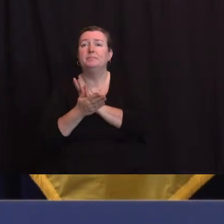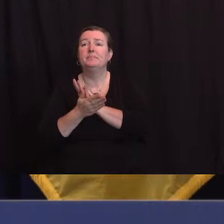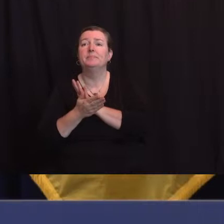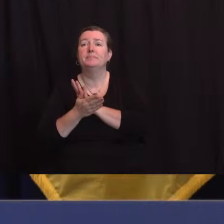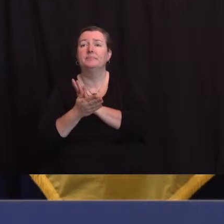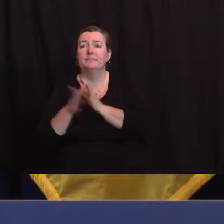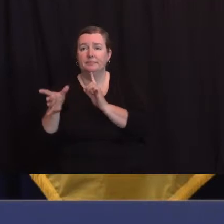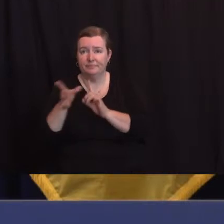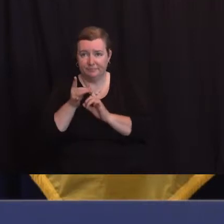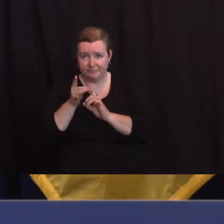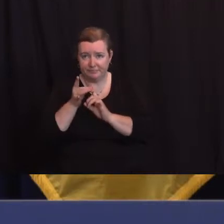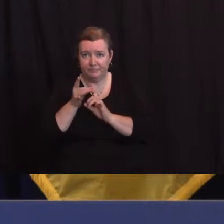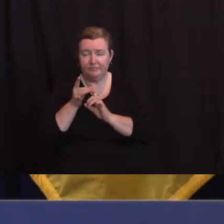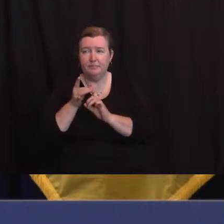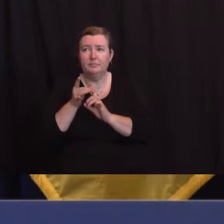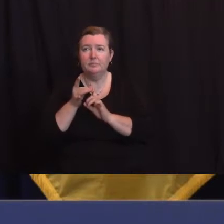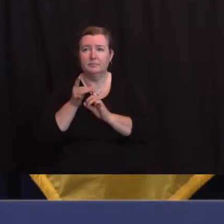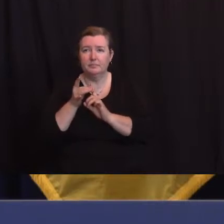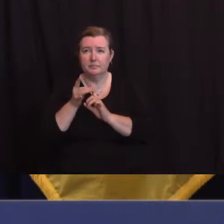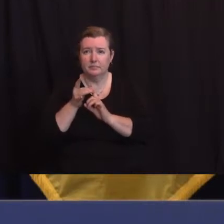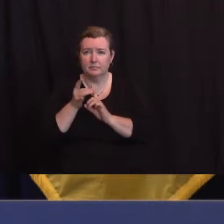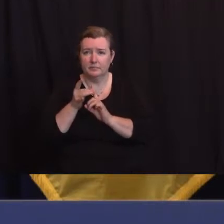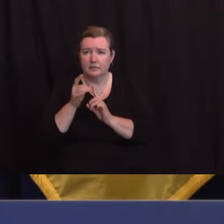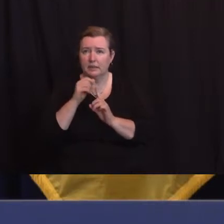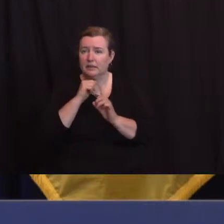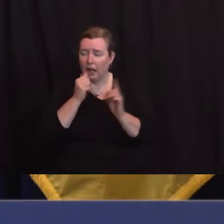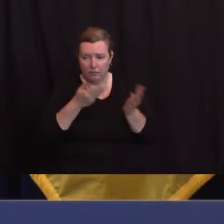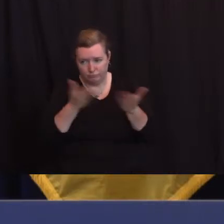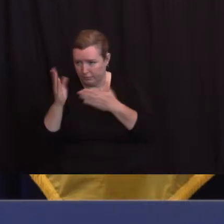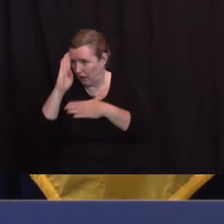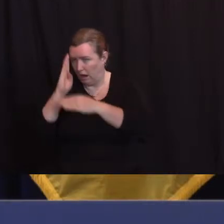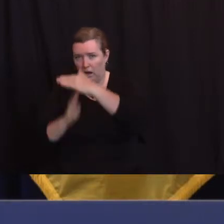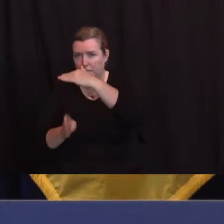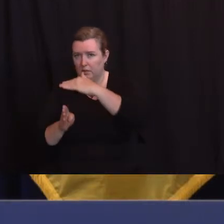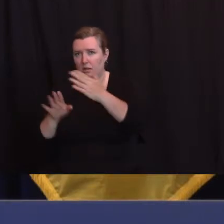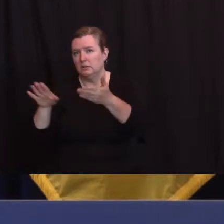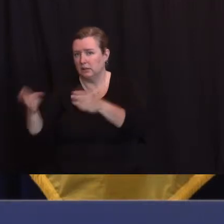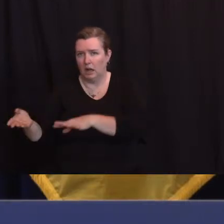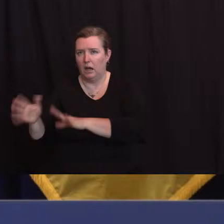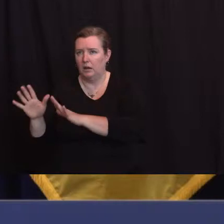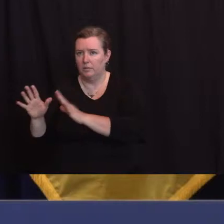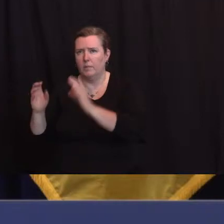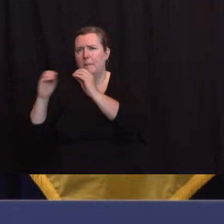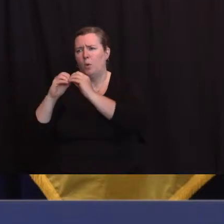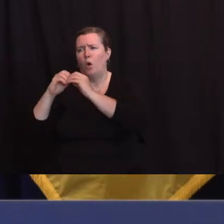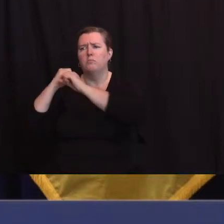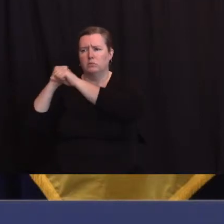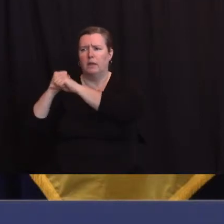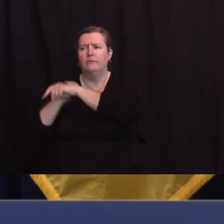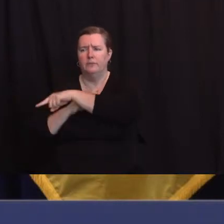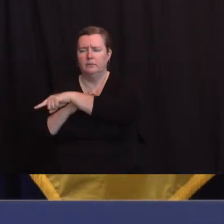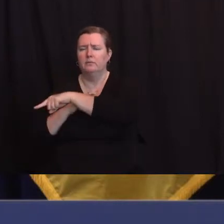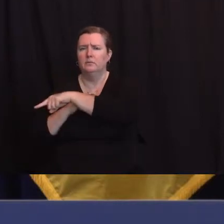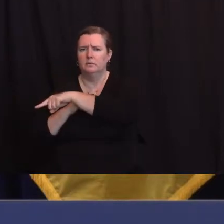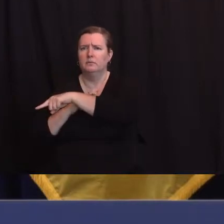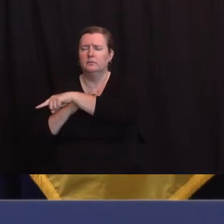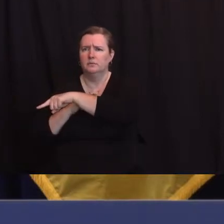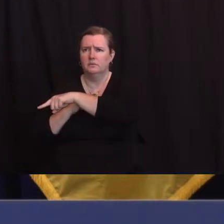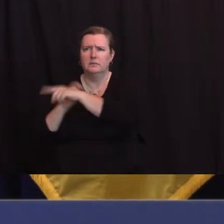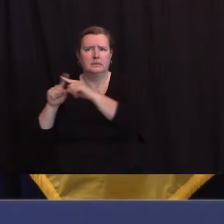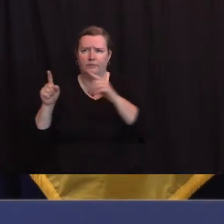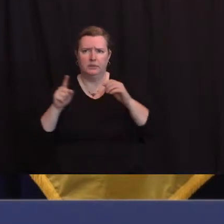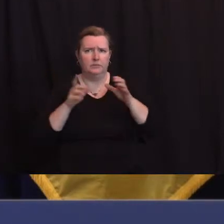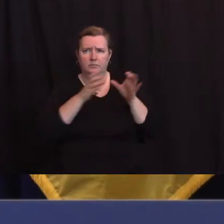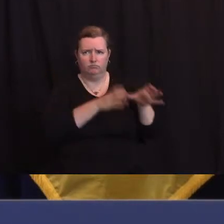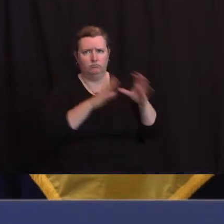forbid, ICU or dying. And we have every reason and confidence to believe that these vaccines work especially against